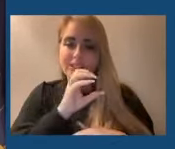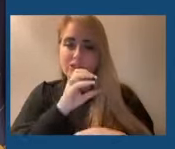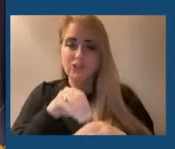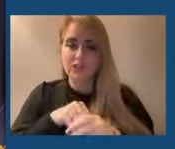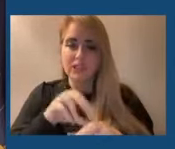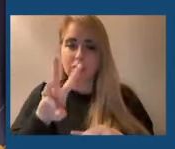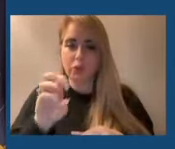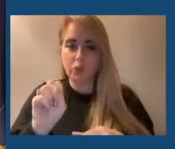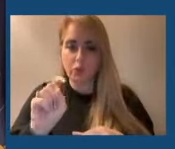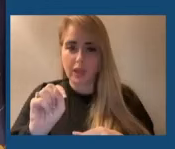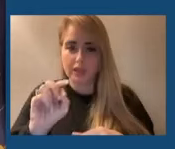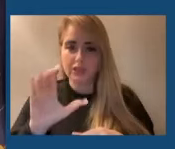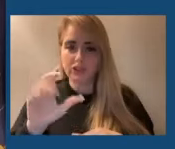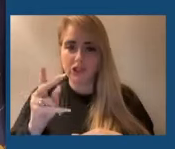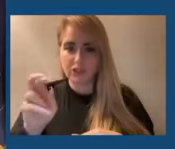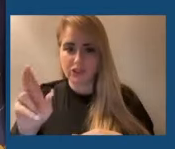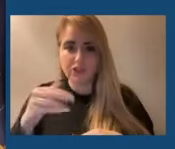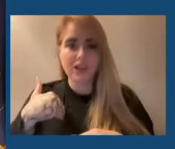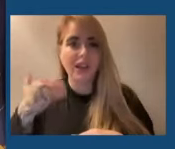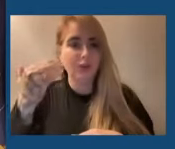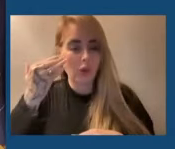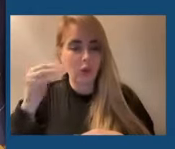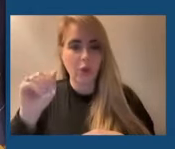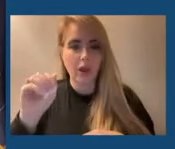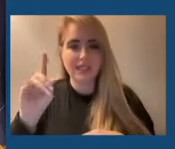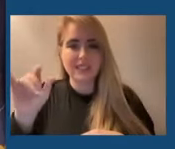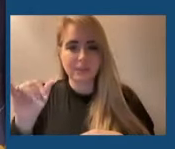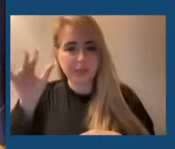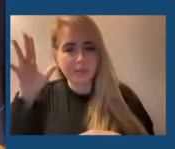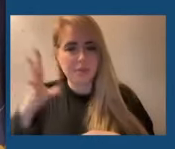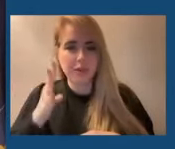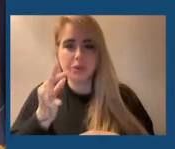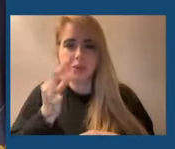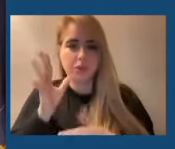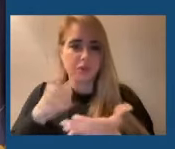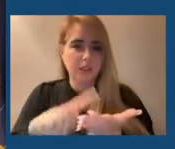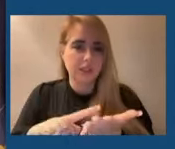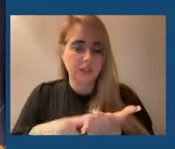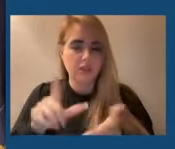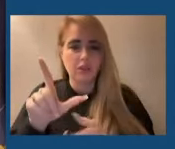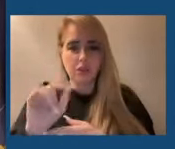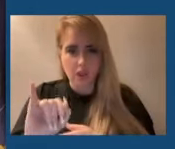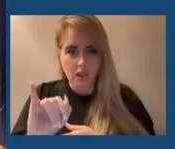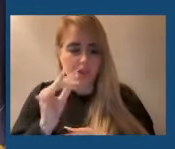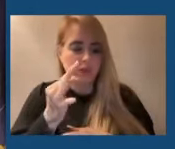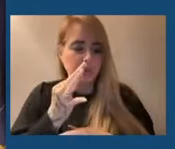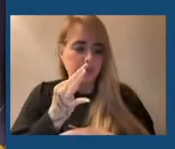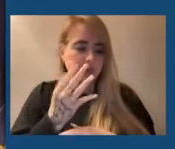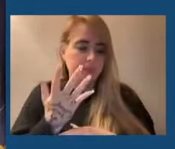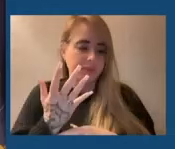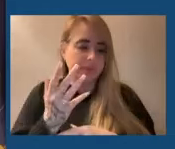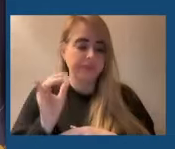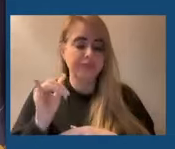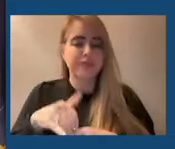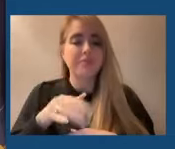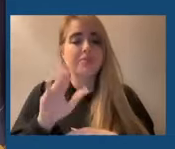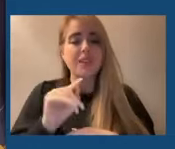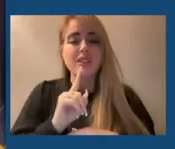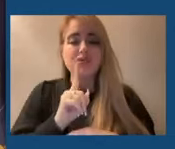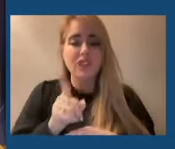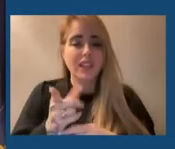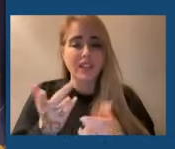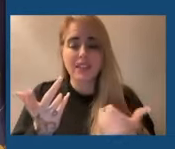know you know, the Assemblywoman will talk about Long Island as well as Assemblyman Lubeen. But the reality is